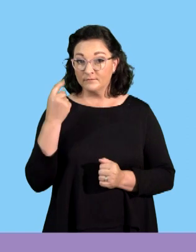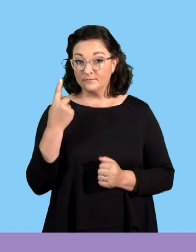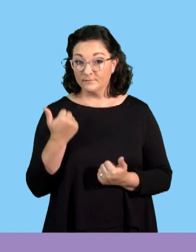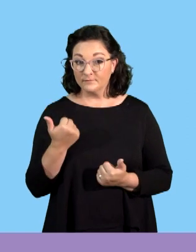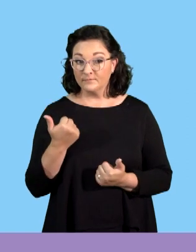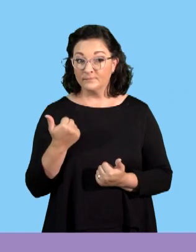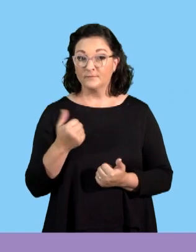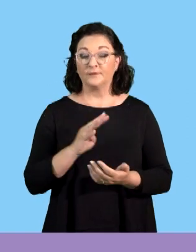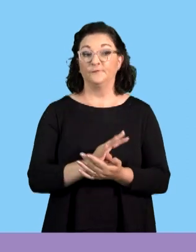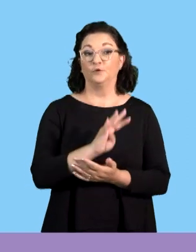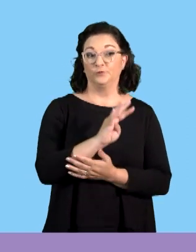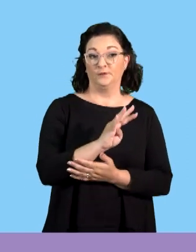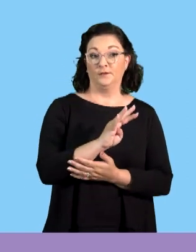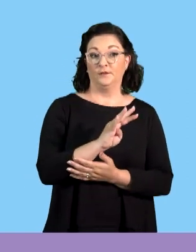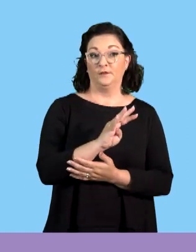Make sense? You have